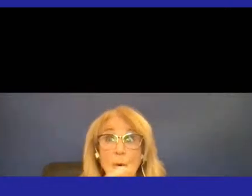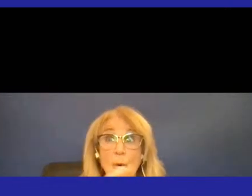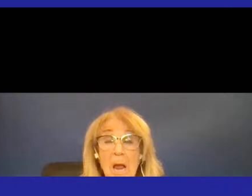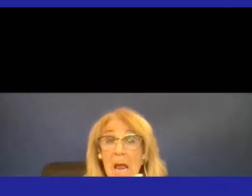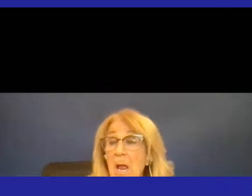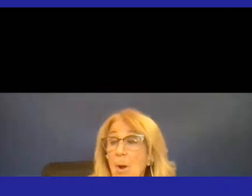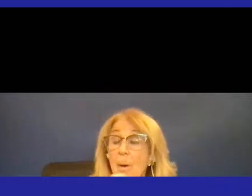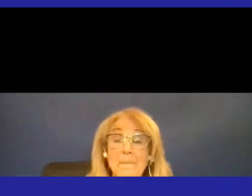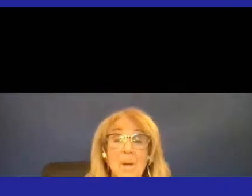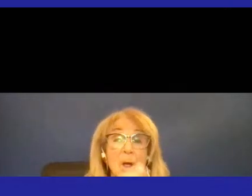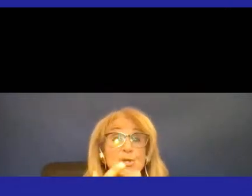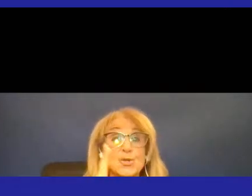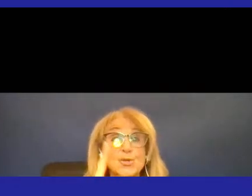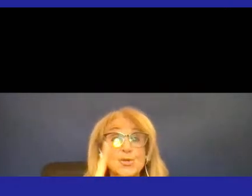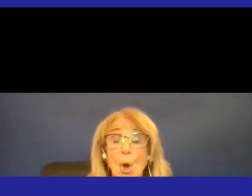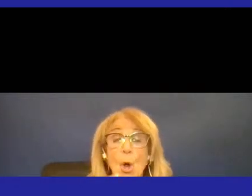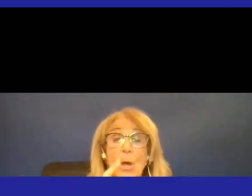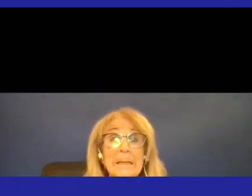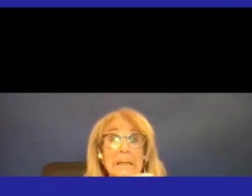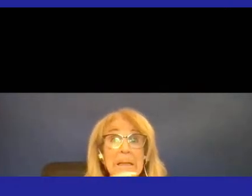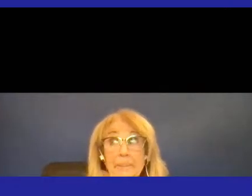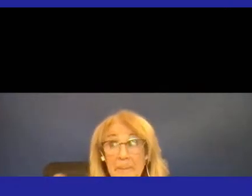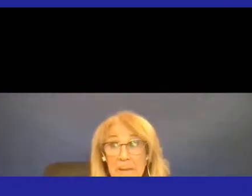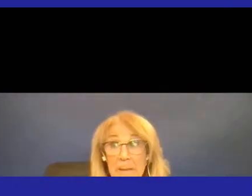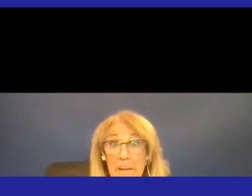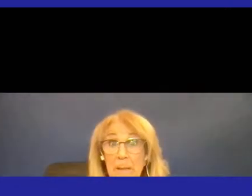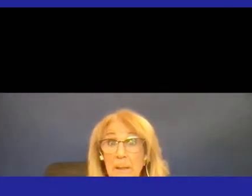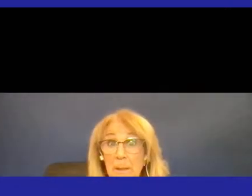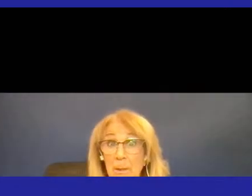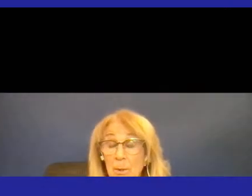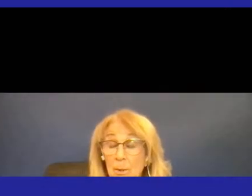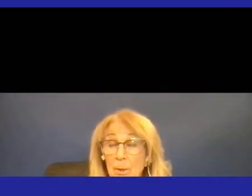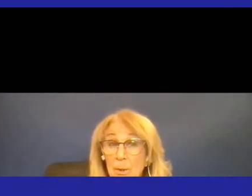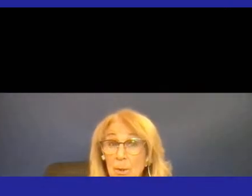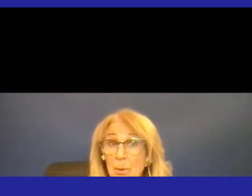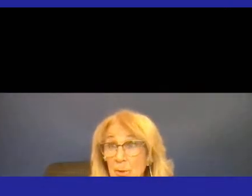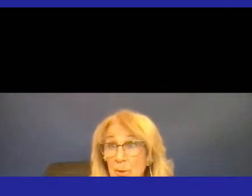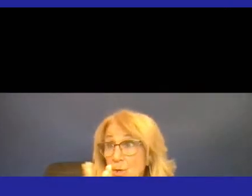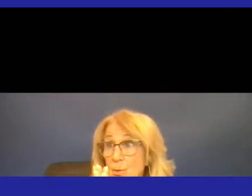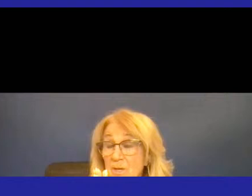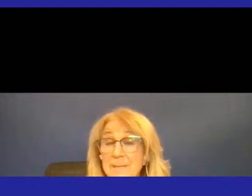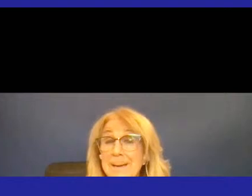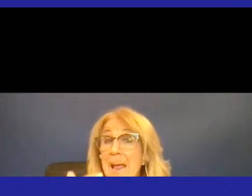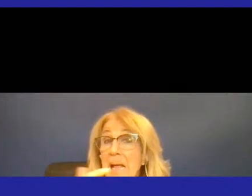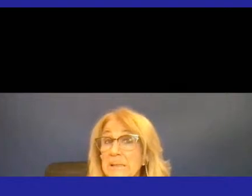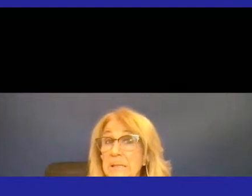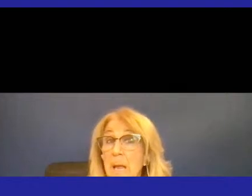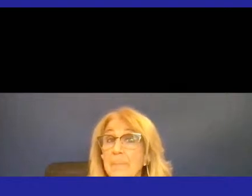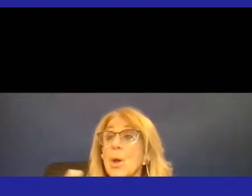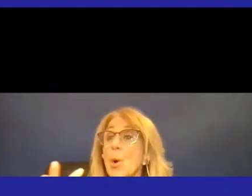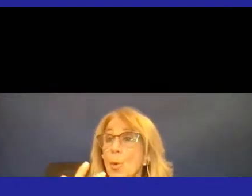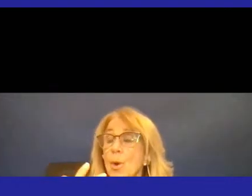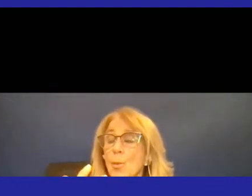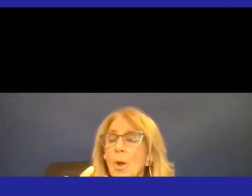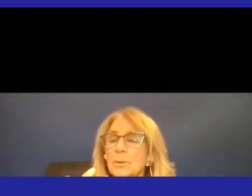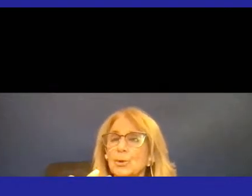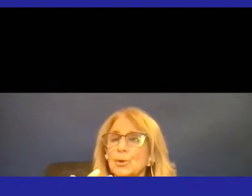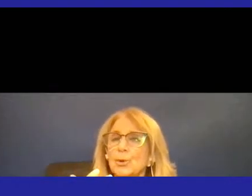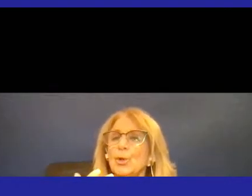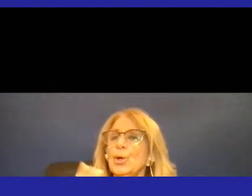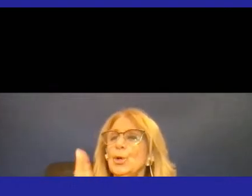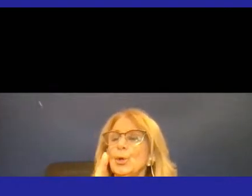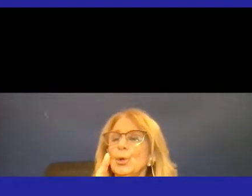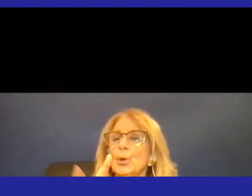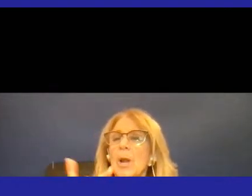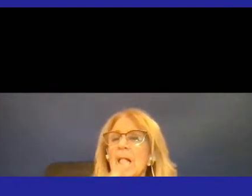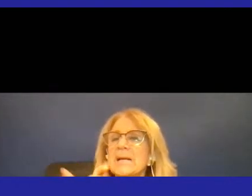with, for the next time that we change or we look at these metrics, we want a utilization number